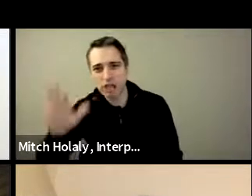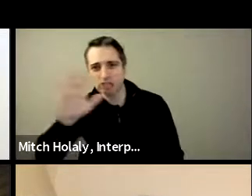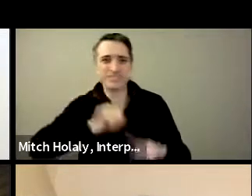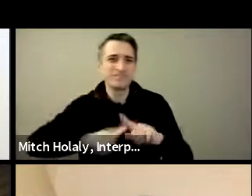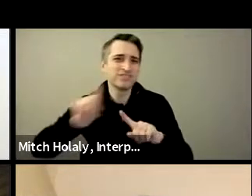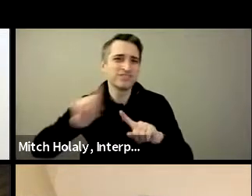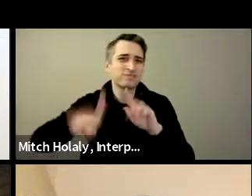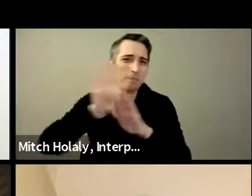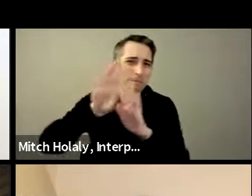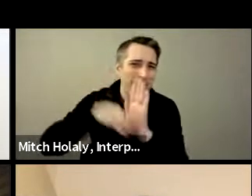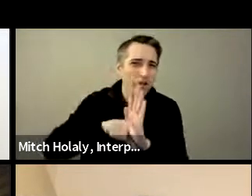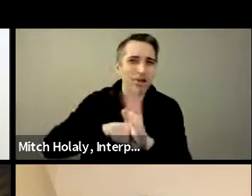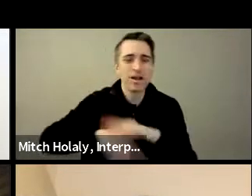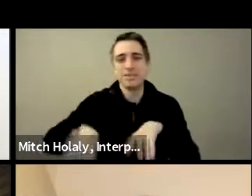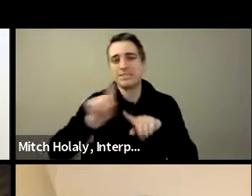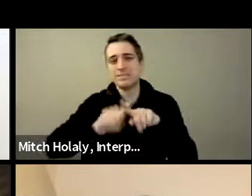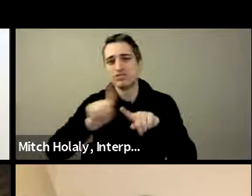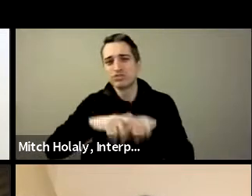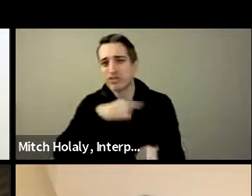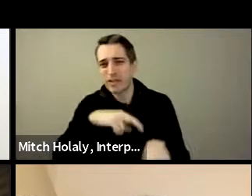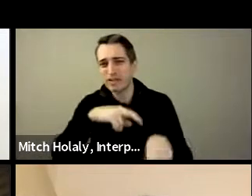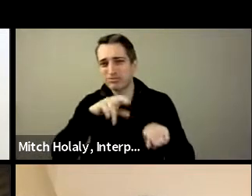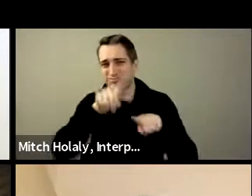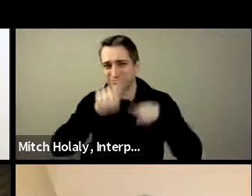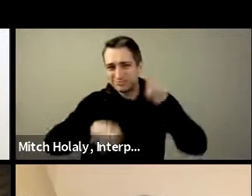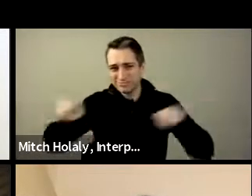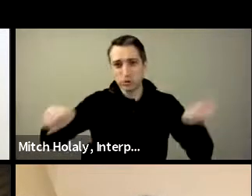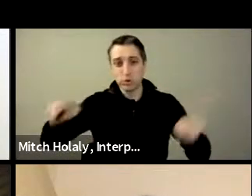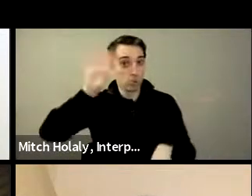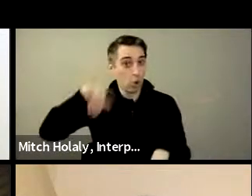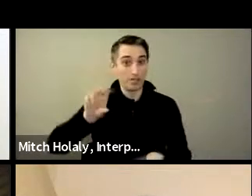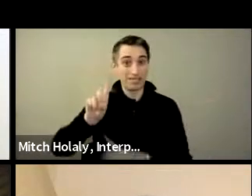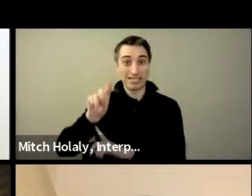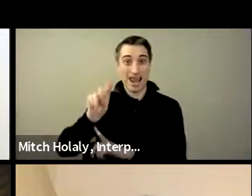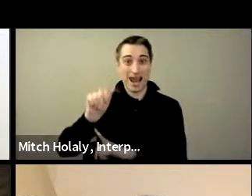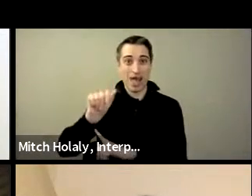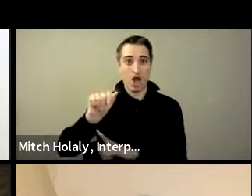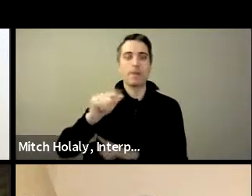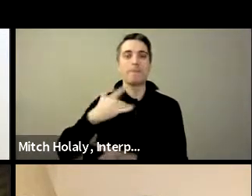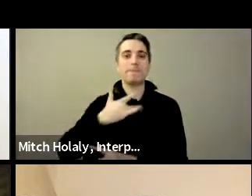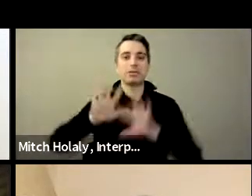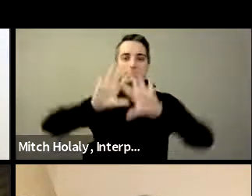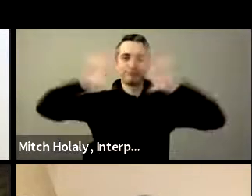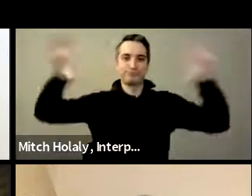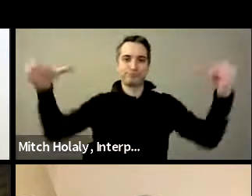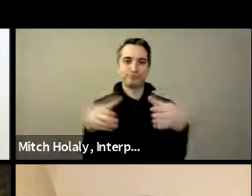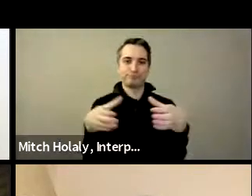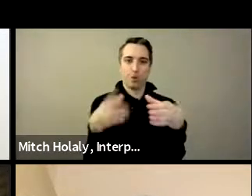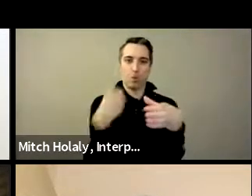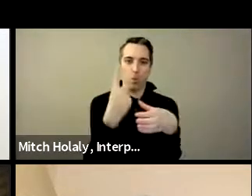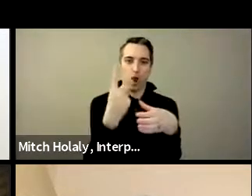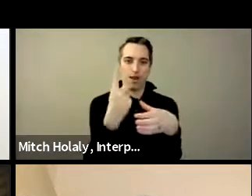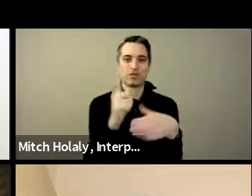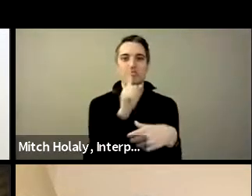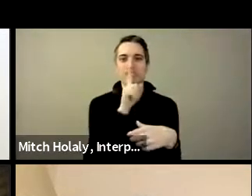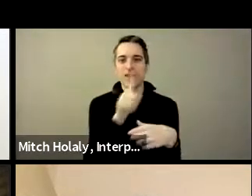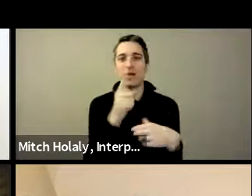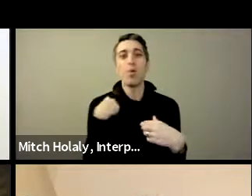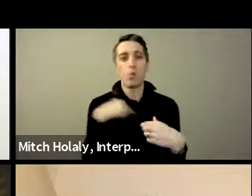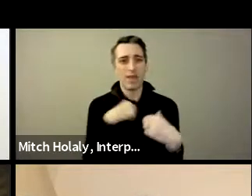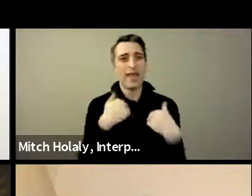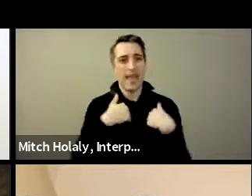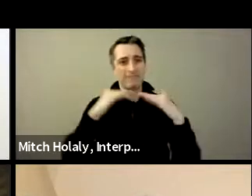religions. And because the data is not desegregated, we often, what ends up being lost is the disparities that exist among